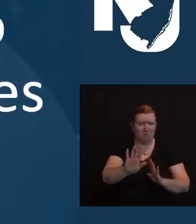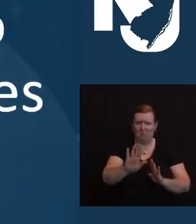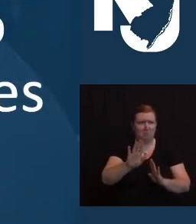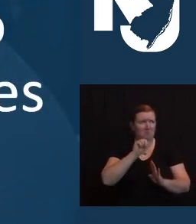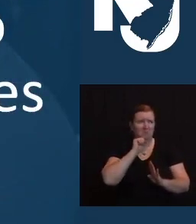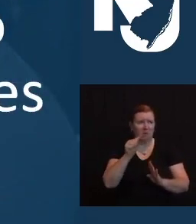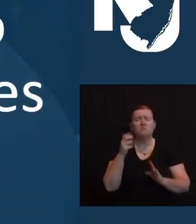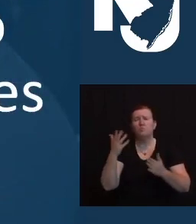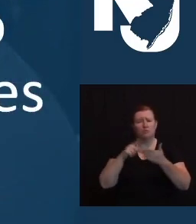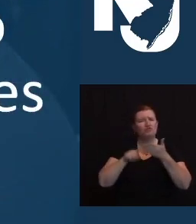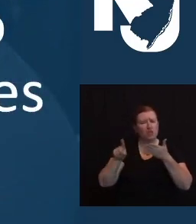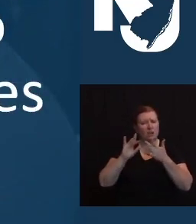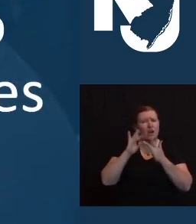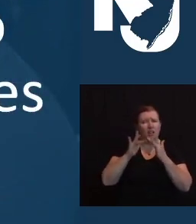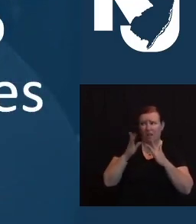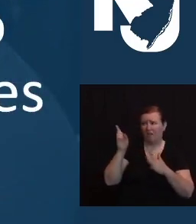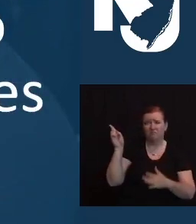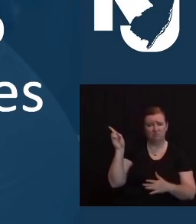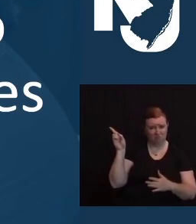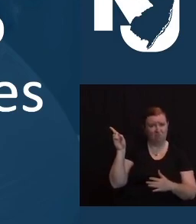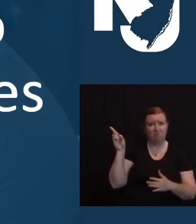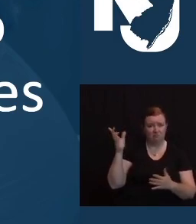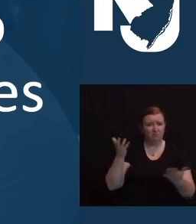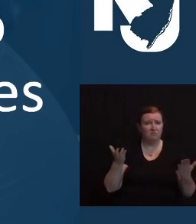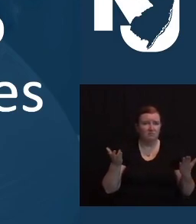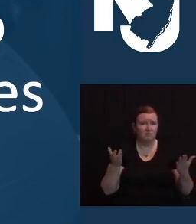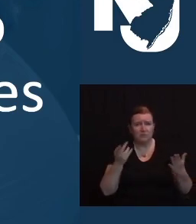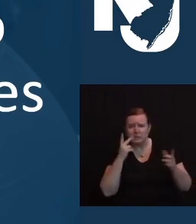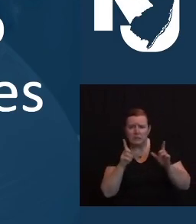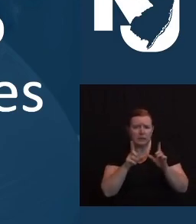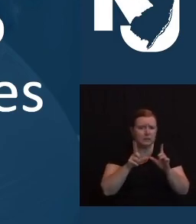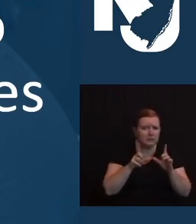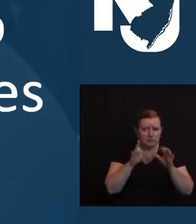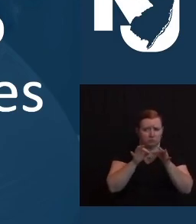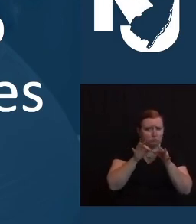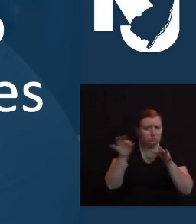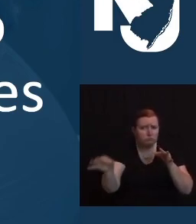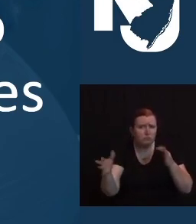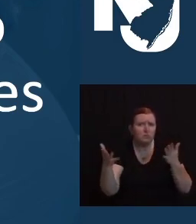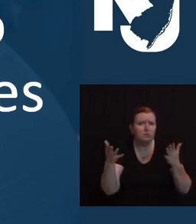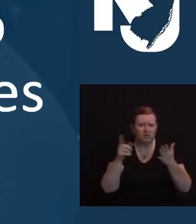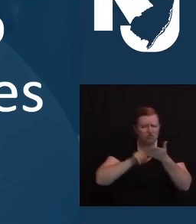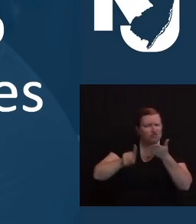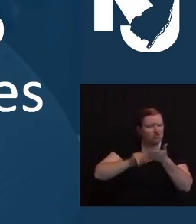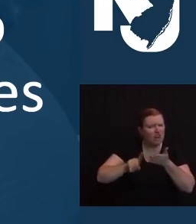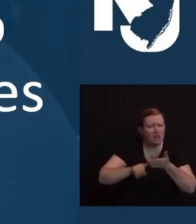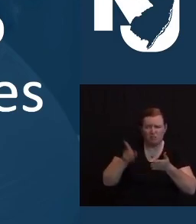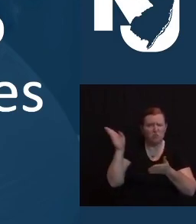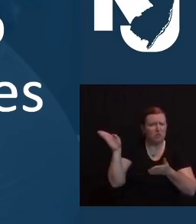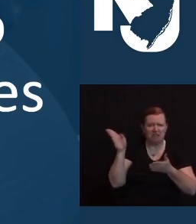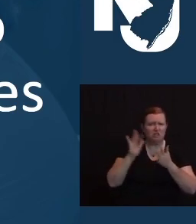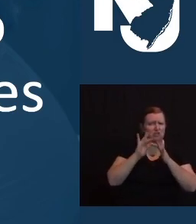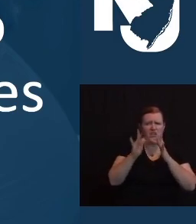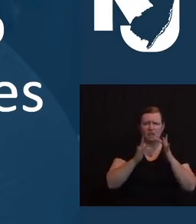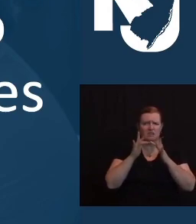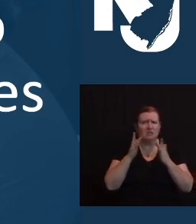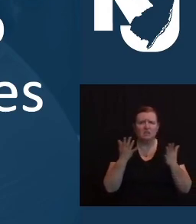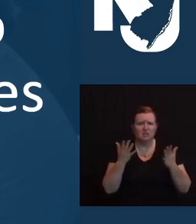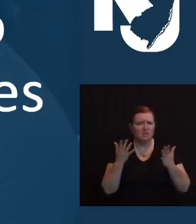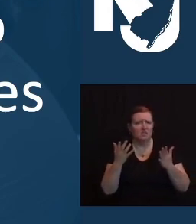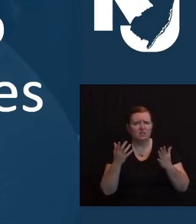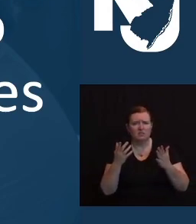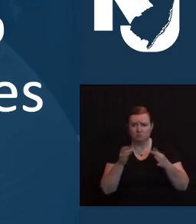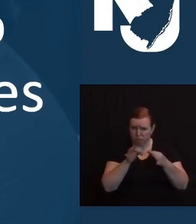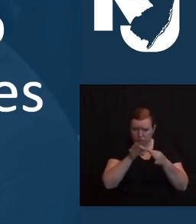how that affects you. If you don't need to go today, then let those who have pressing business take care of their transactions. Again,